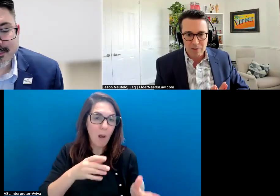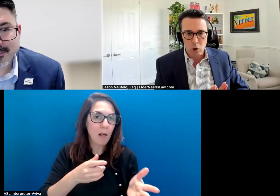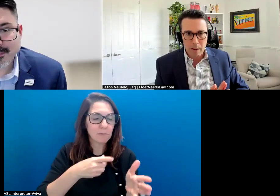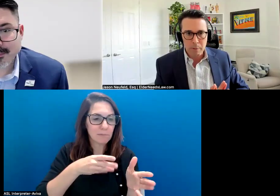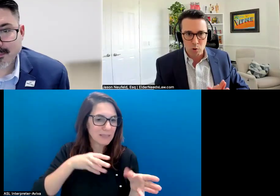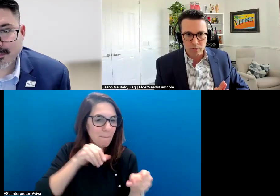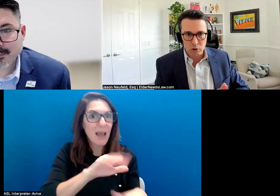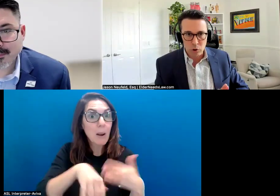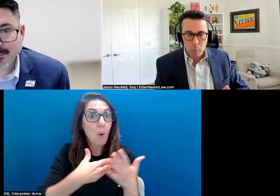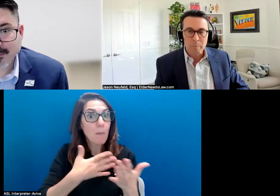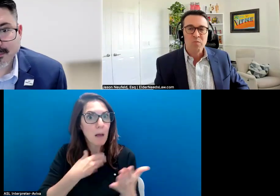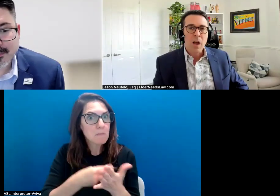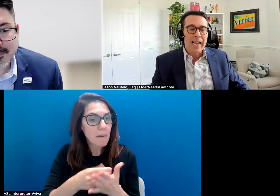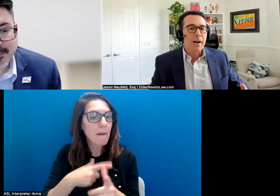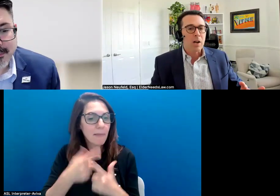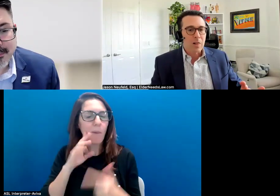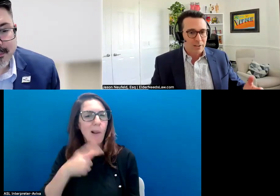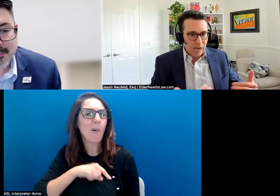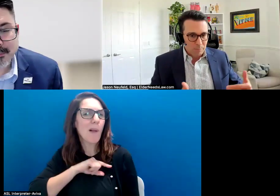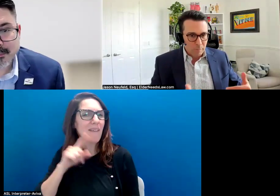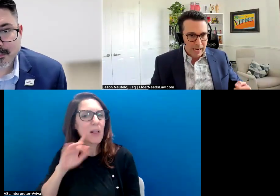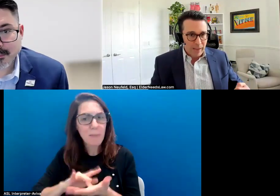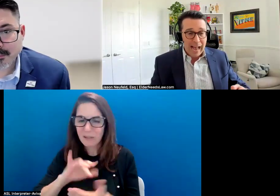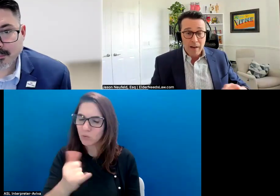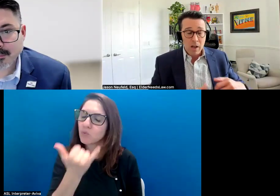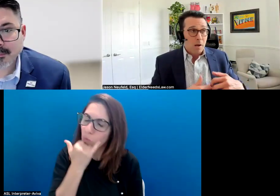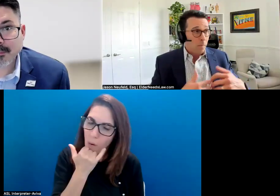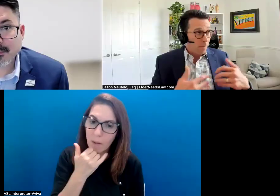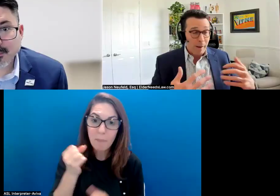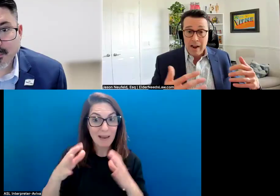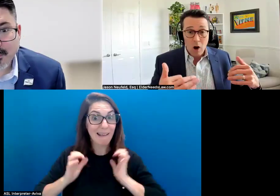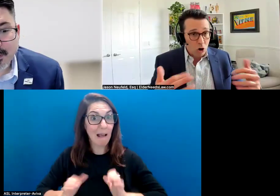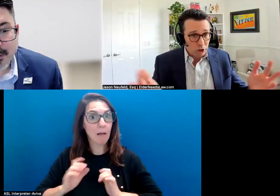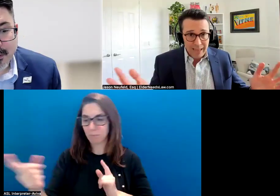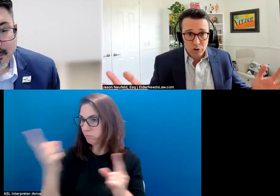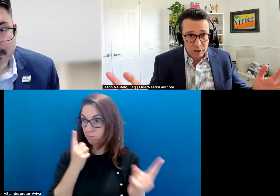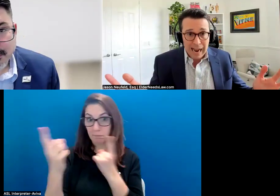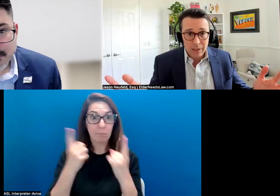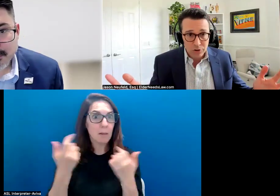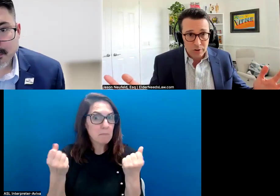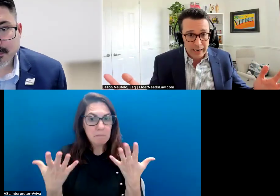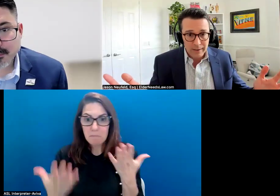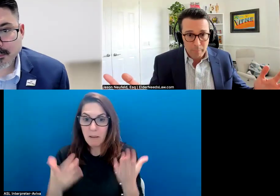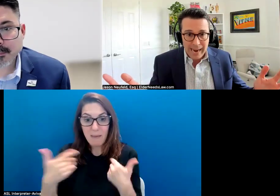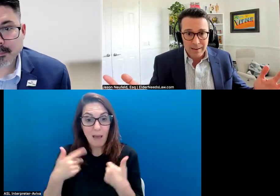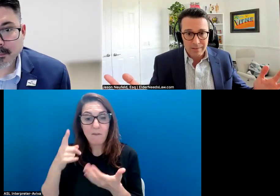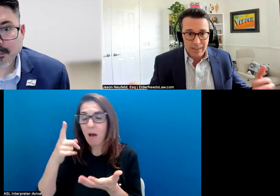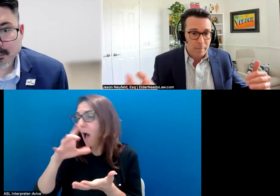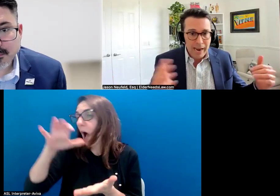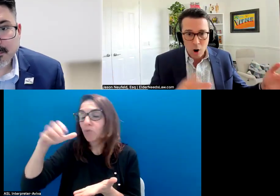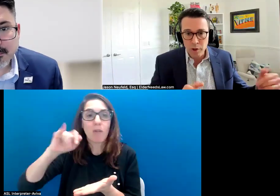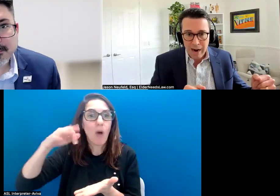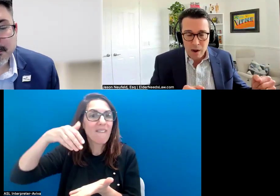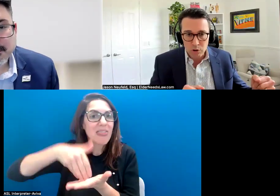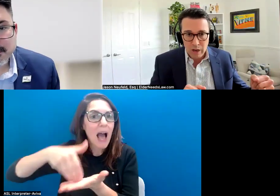the 5-year look back period refers to. Again, clients come to me, they might have hundreds of thousands of dollars in the bank. They